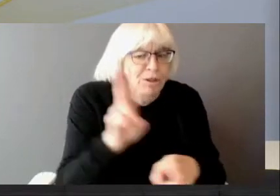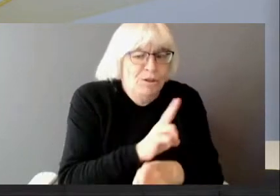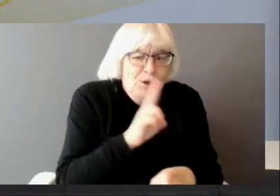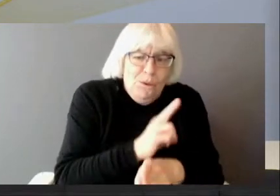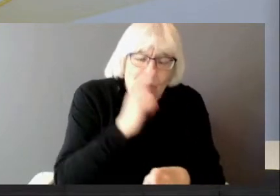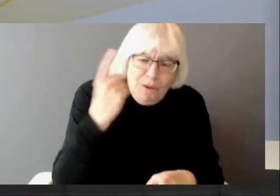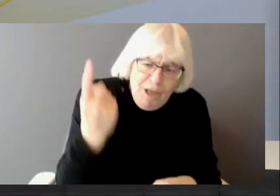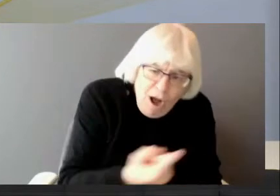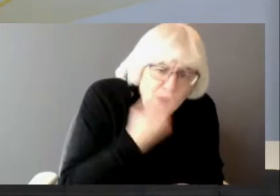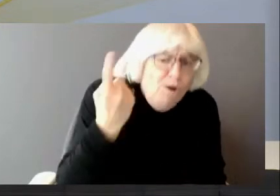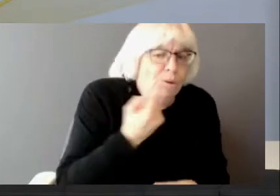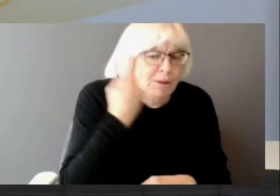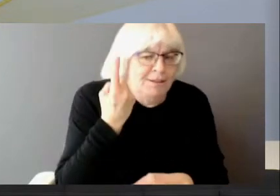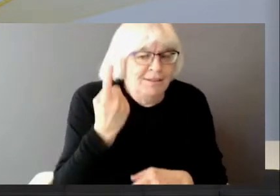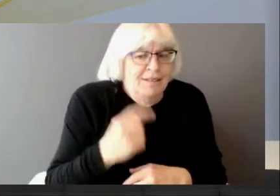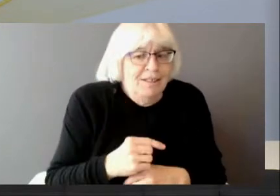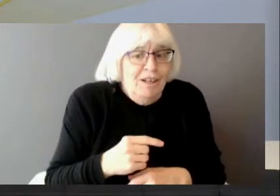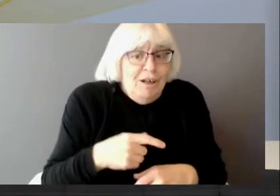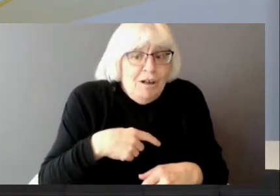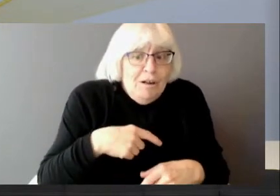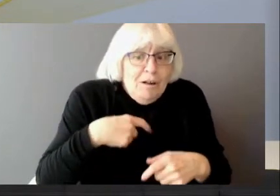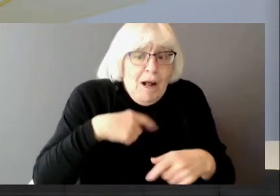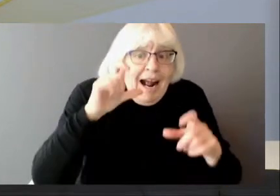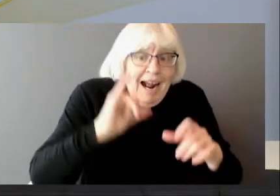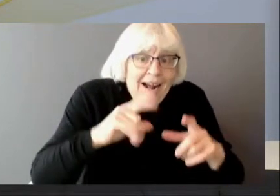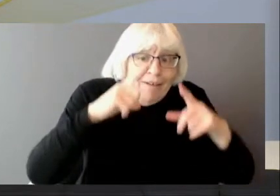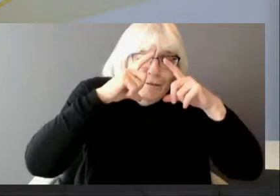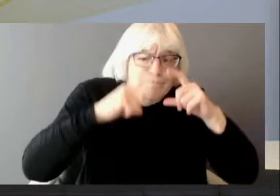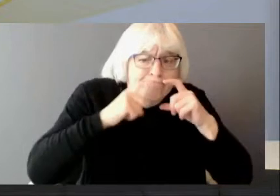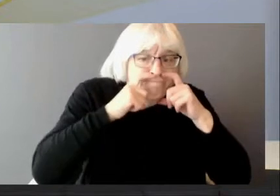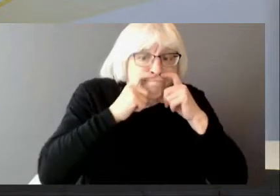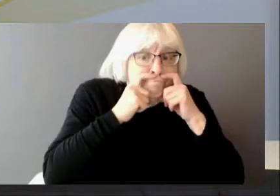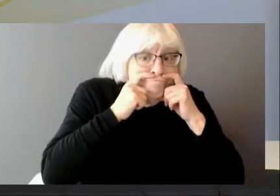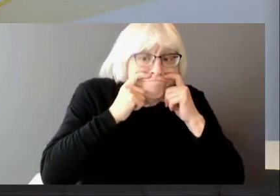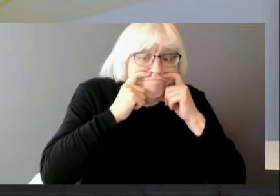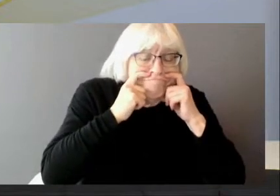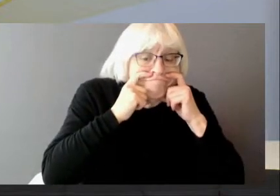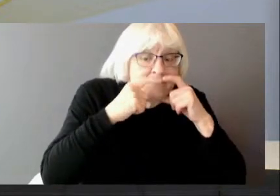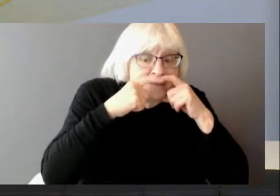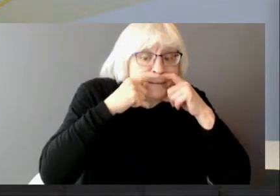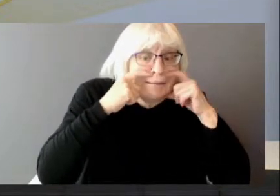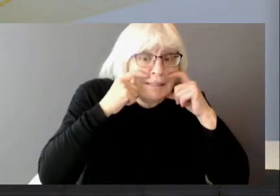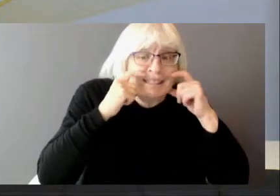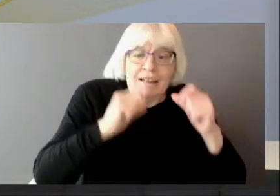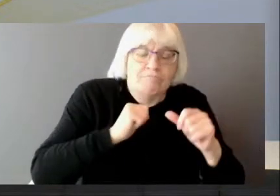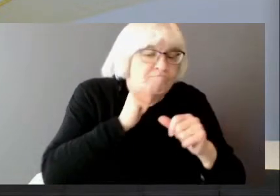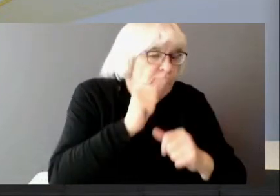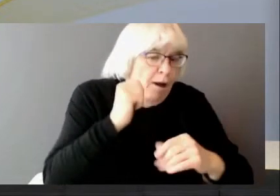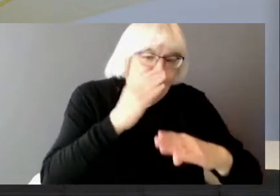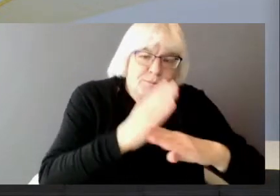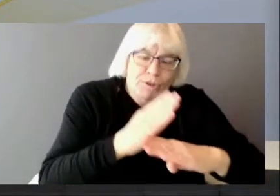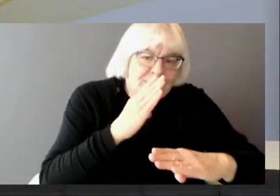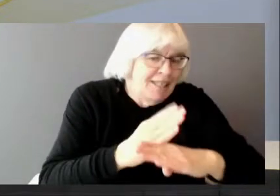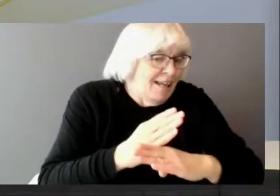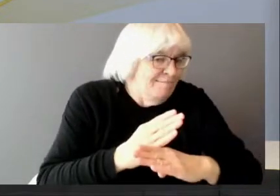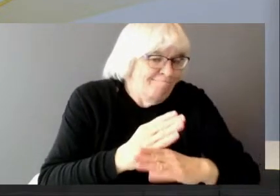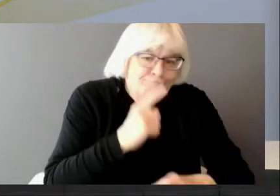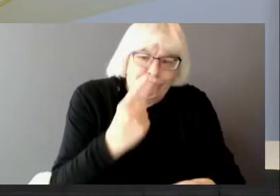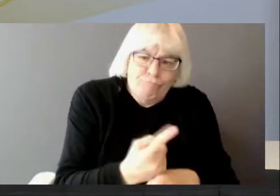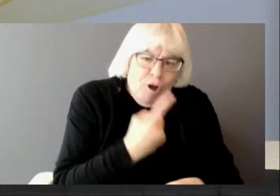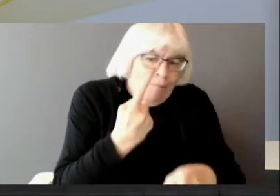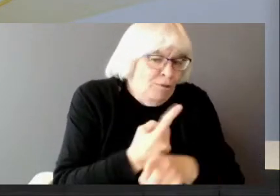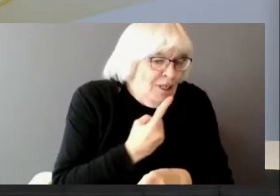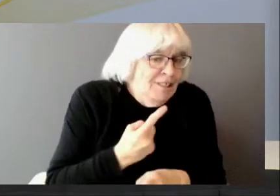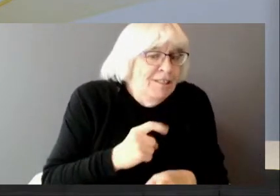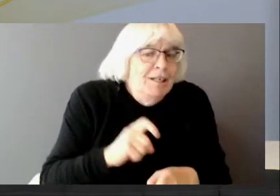if they do not cover the nose, mouth, and chin. Masks should be made of at least 2 layers of tightly